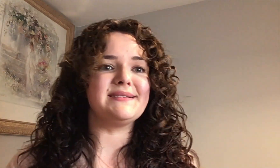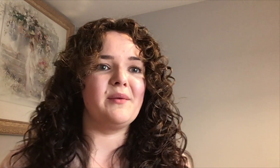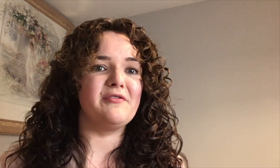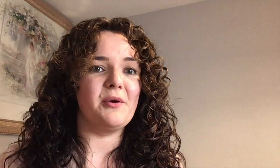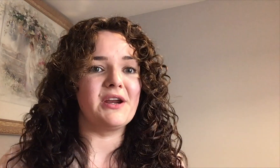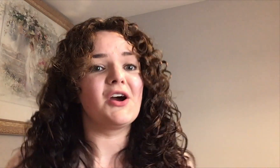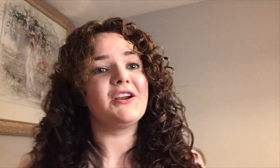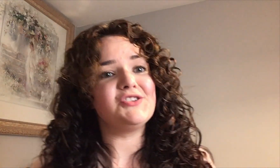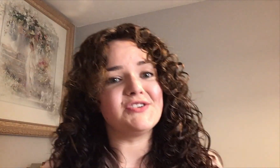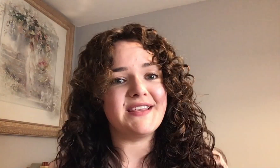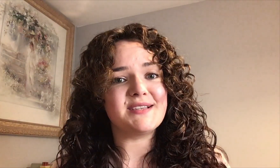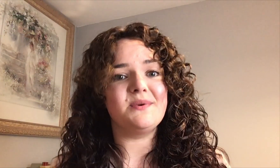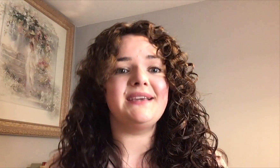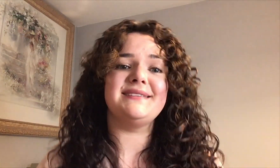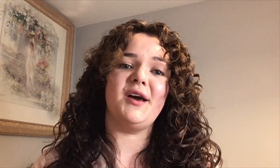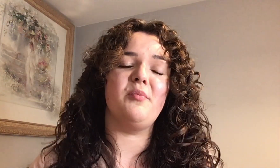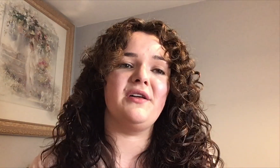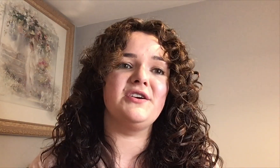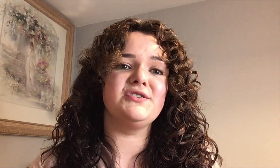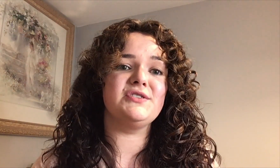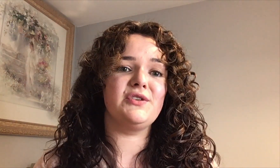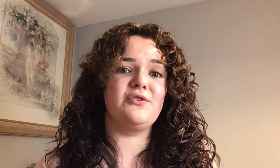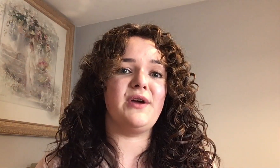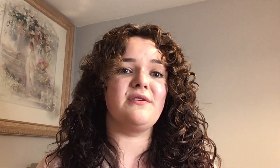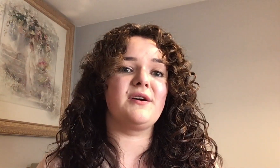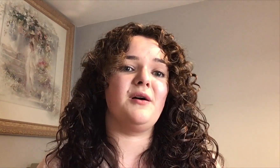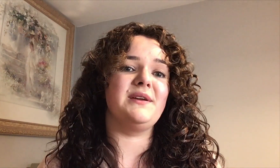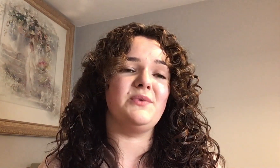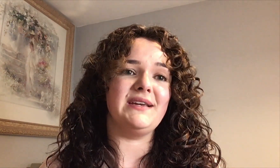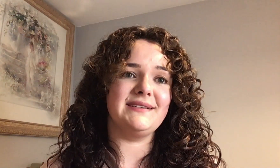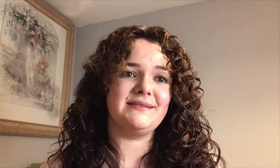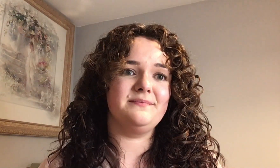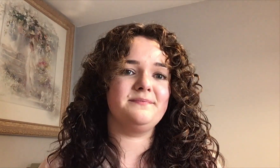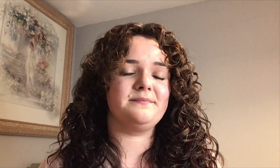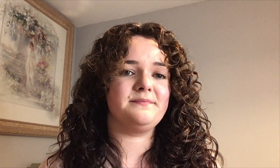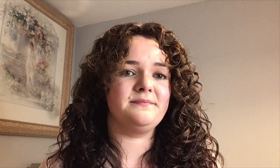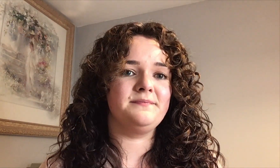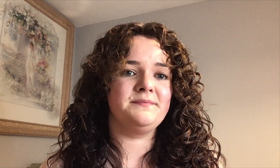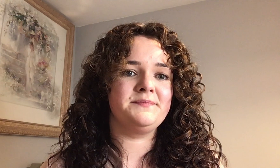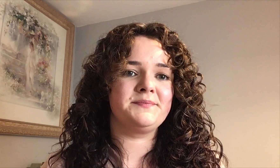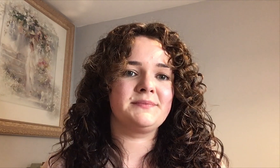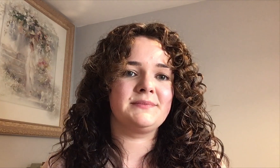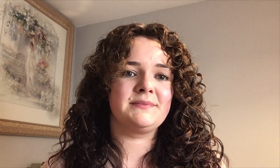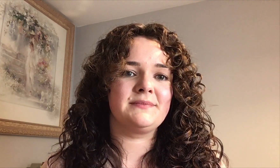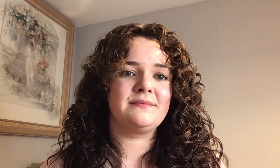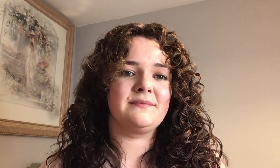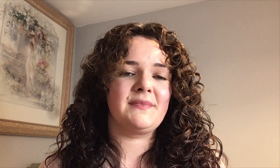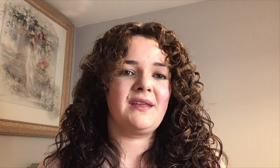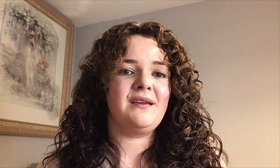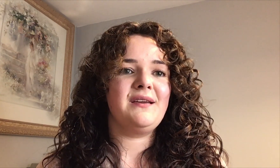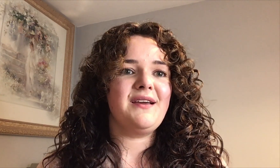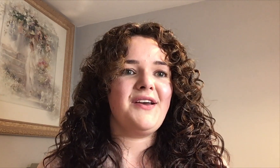can find some of our encouragers this week to help others throughout the coming weeks.